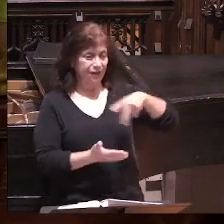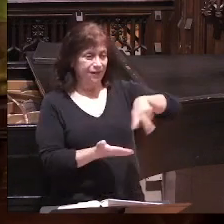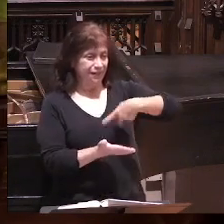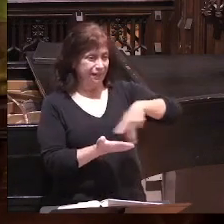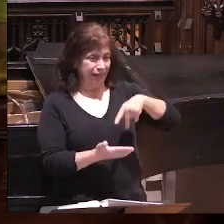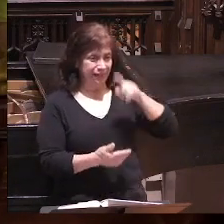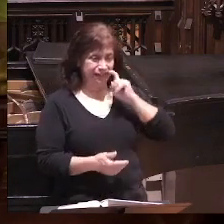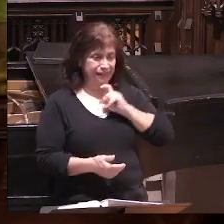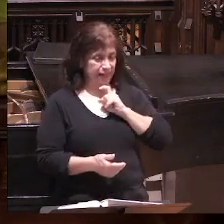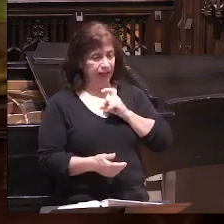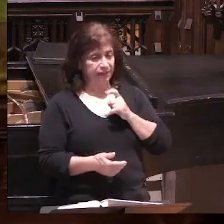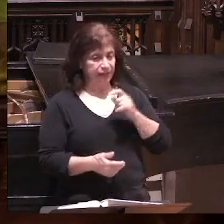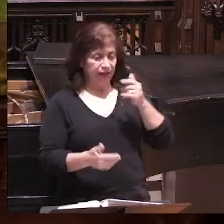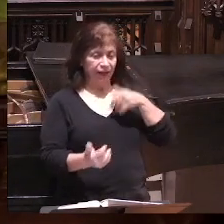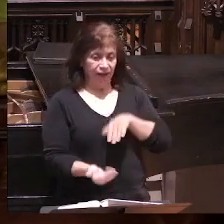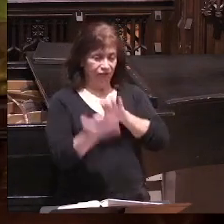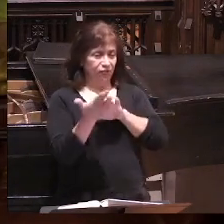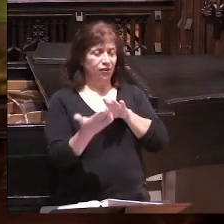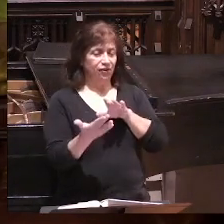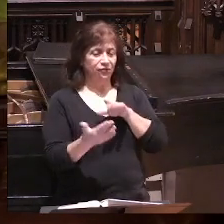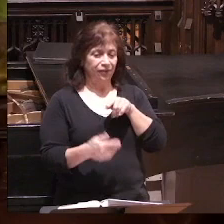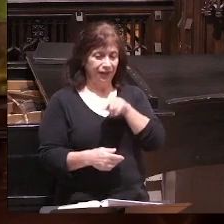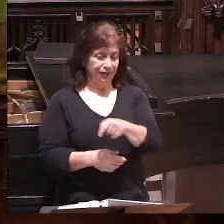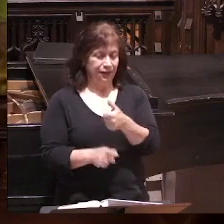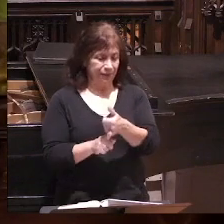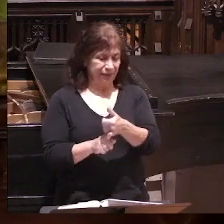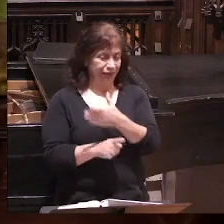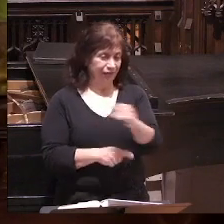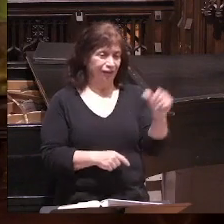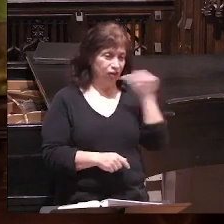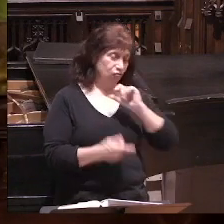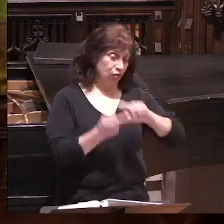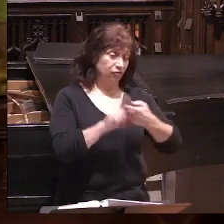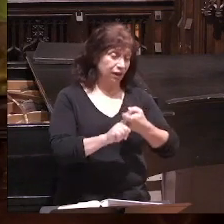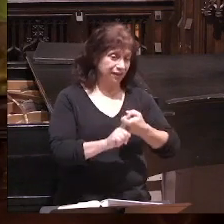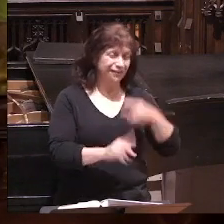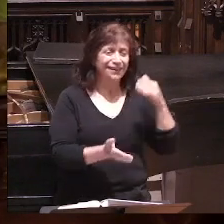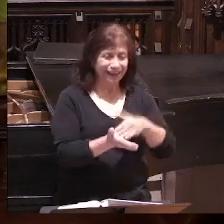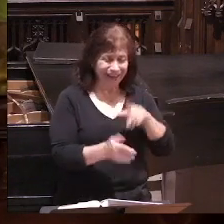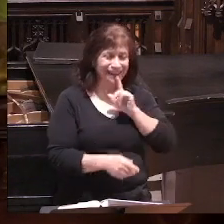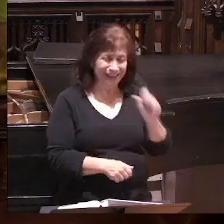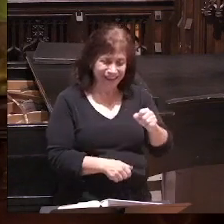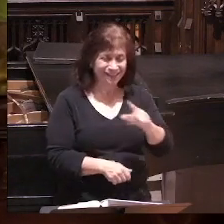in front of him and his drunk friends. Again, this is in the Bible.